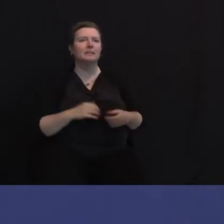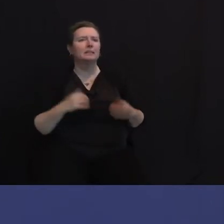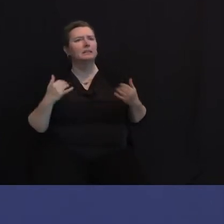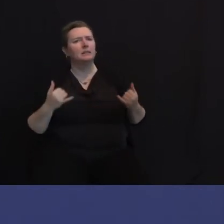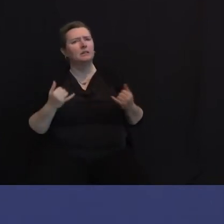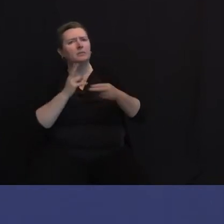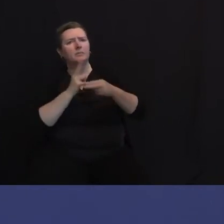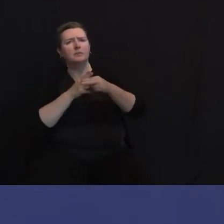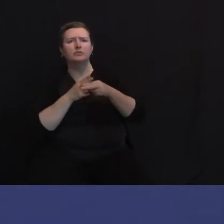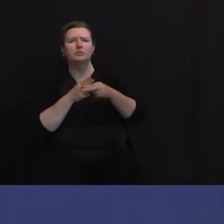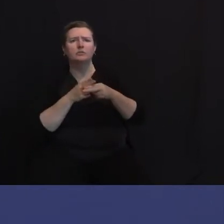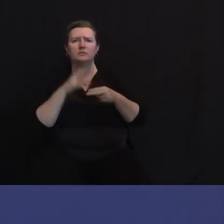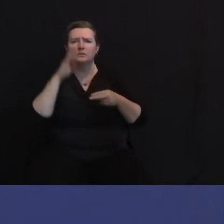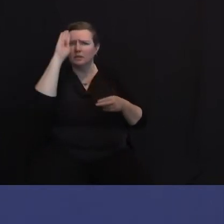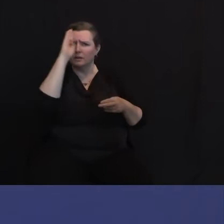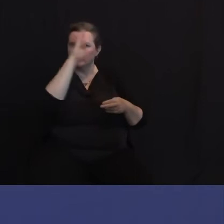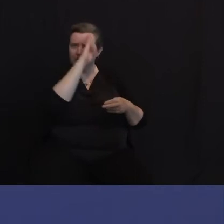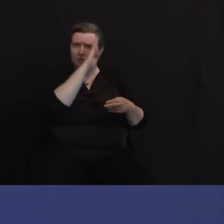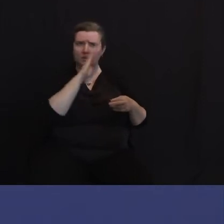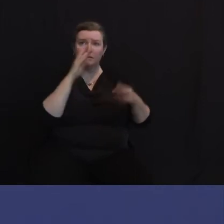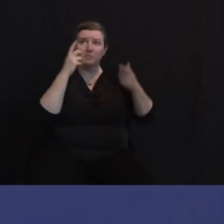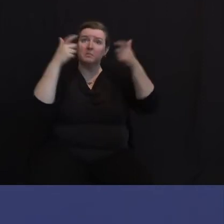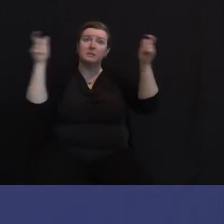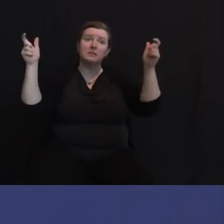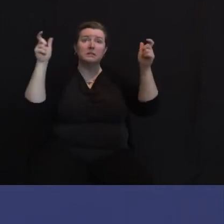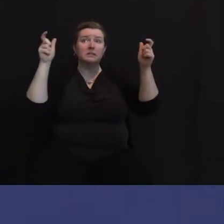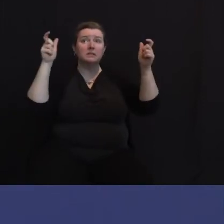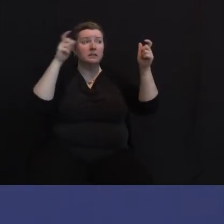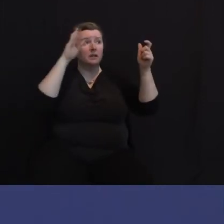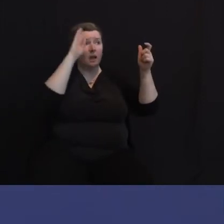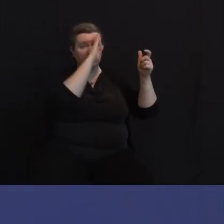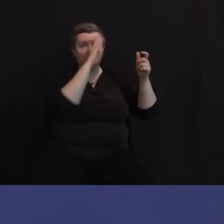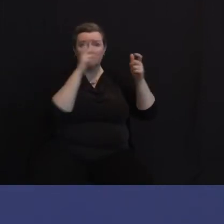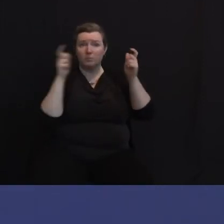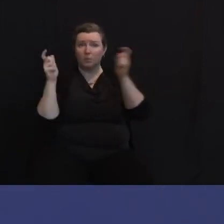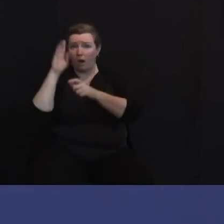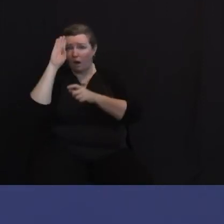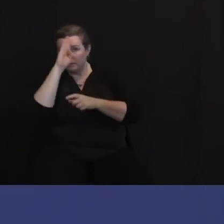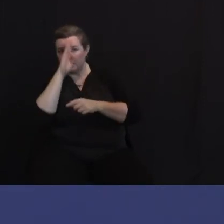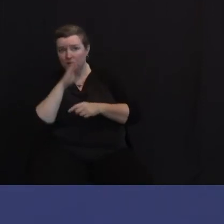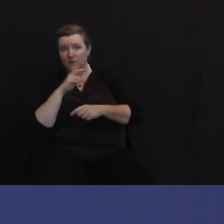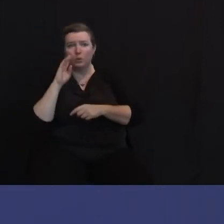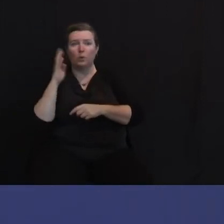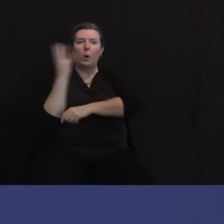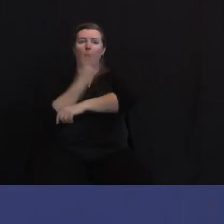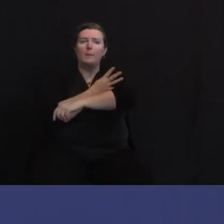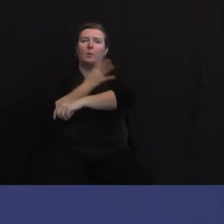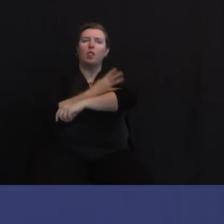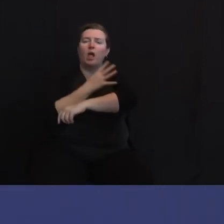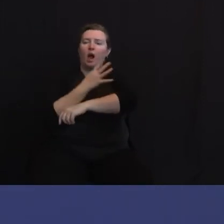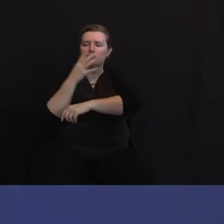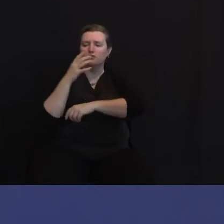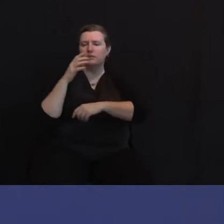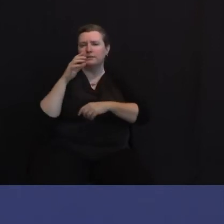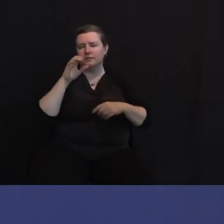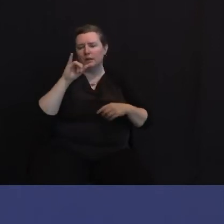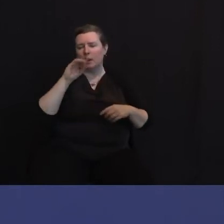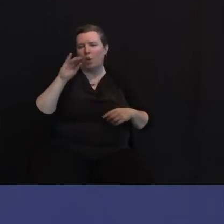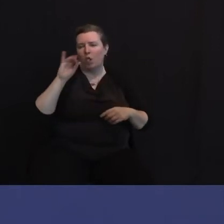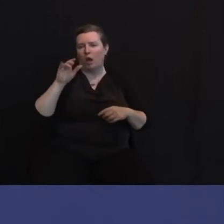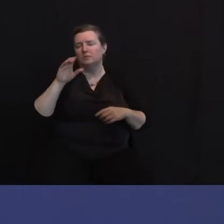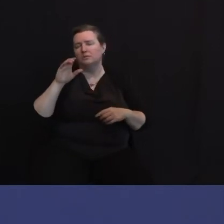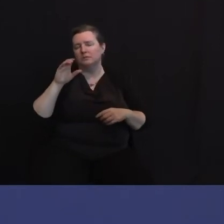hospital, monoclonal antibodies, I assume is part of that narrative, but any comments you've got on the spread? And I saw the same reporting